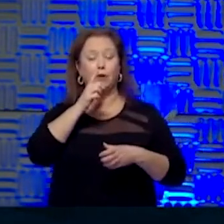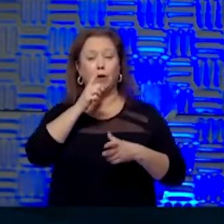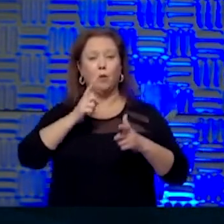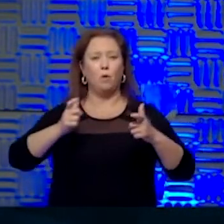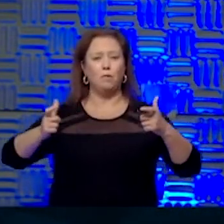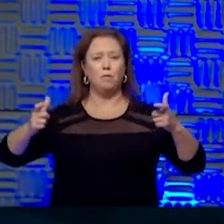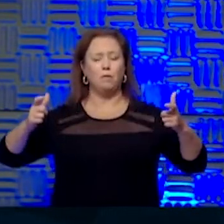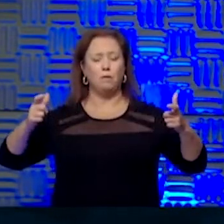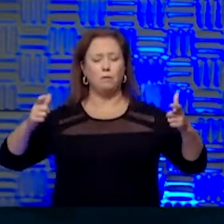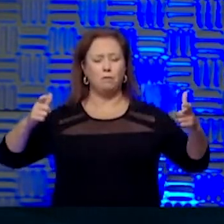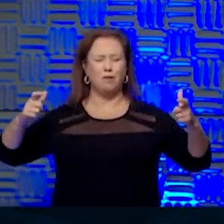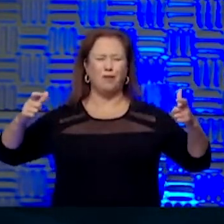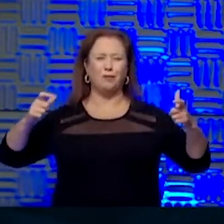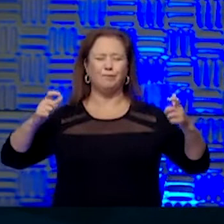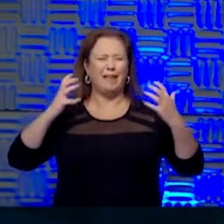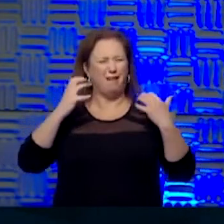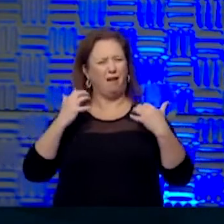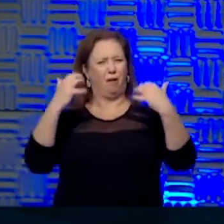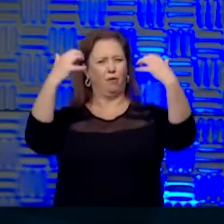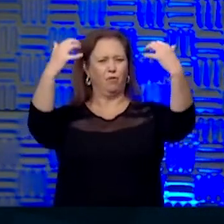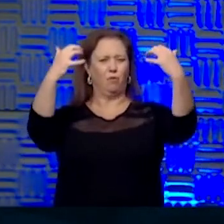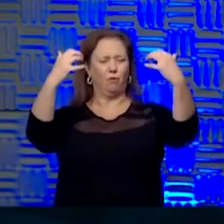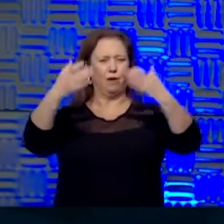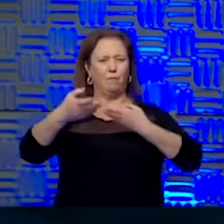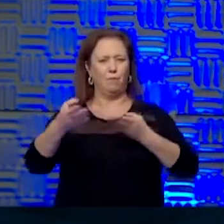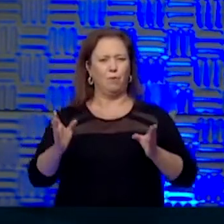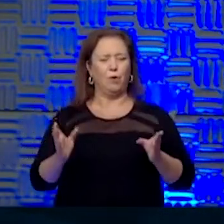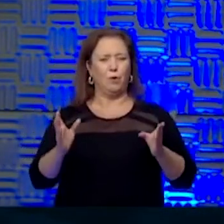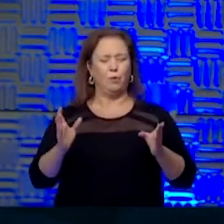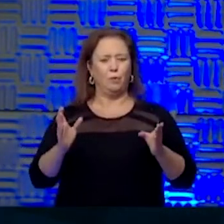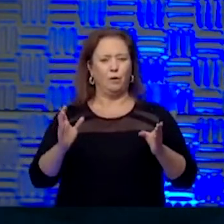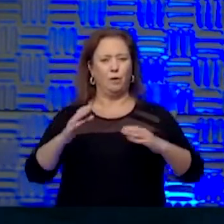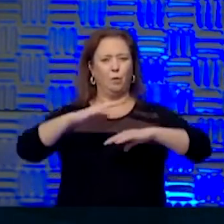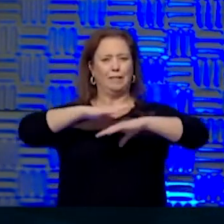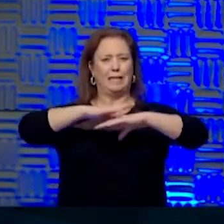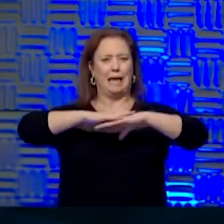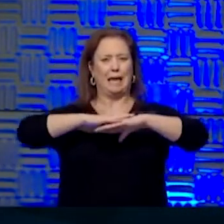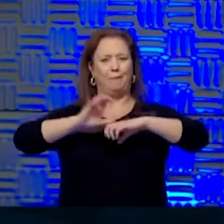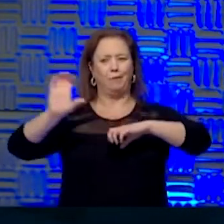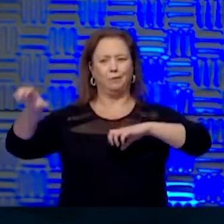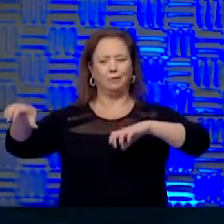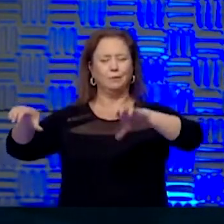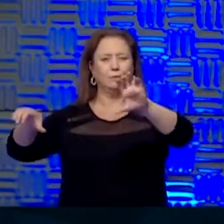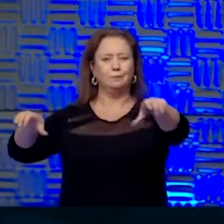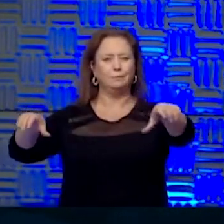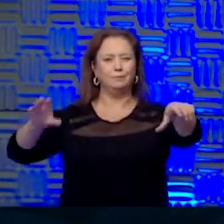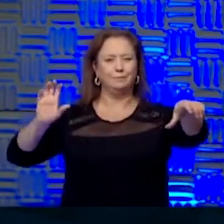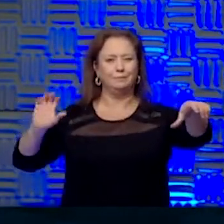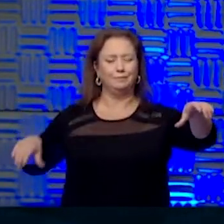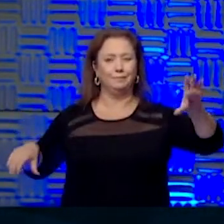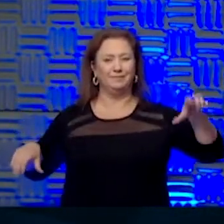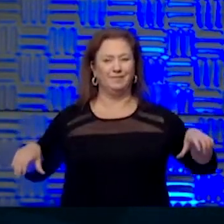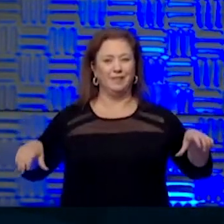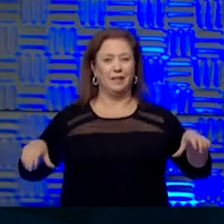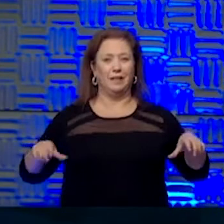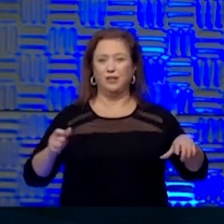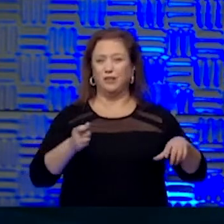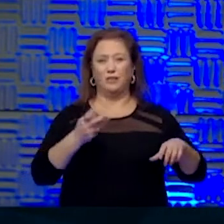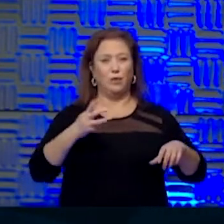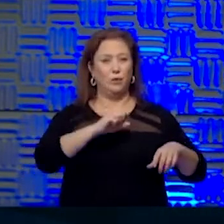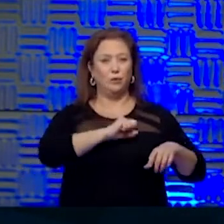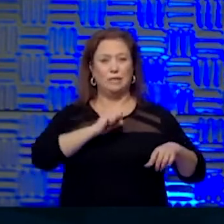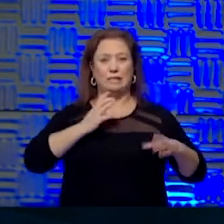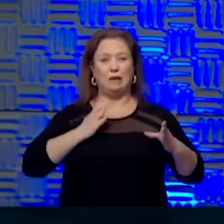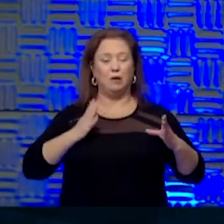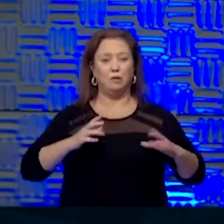large, more like auditorium-size room with tables spread throughout the room and only a couple of senators at a